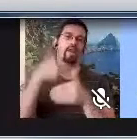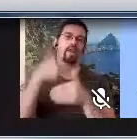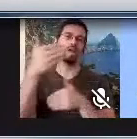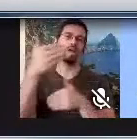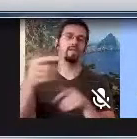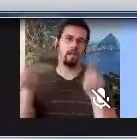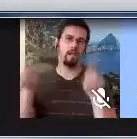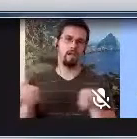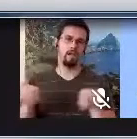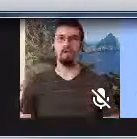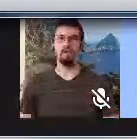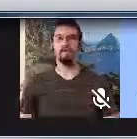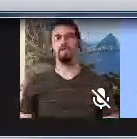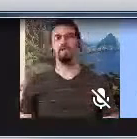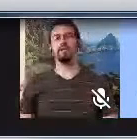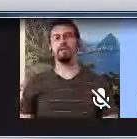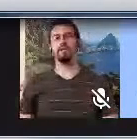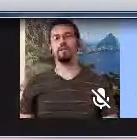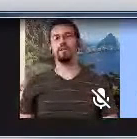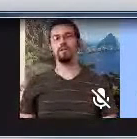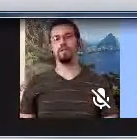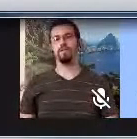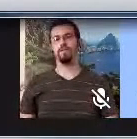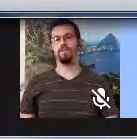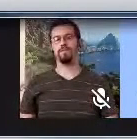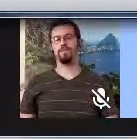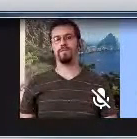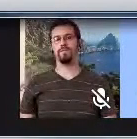And you can go to the next slide after that.